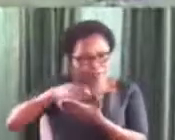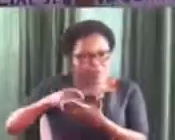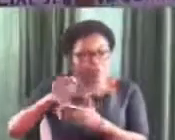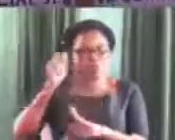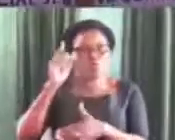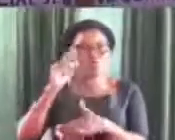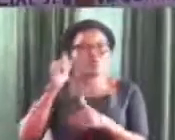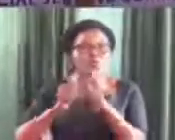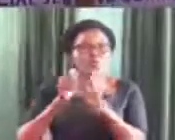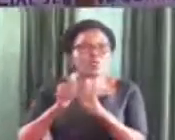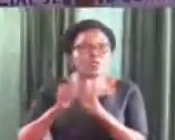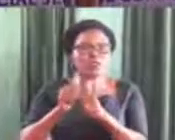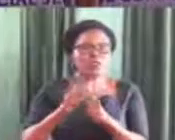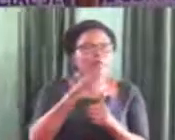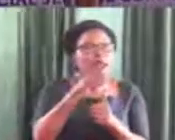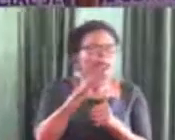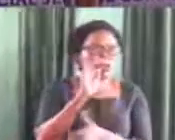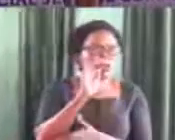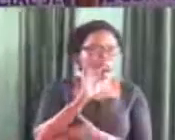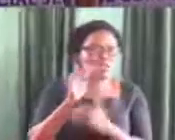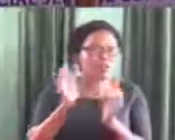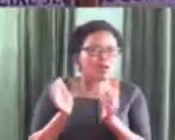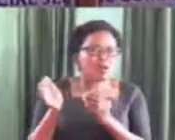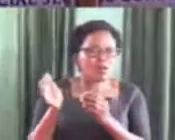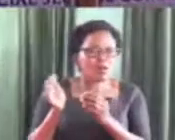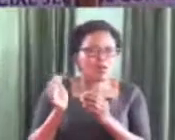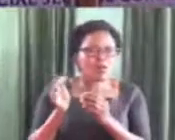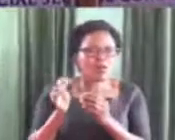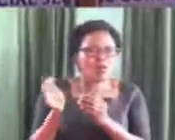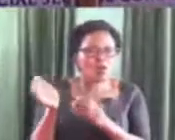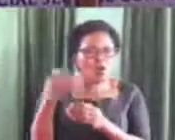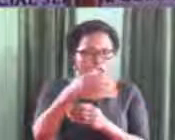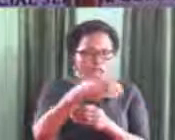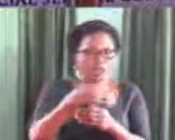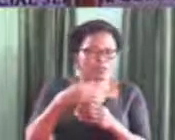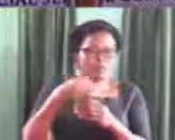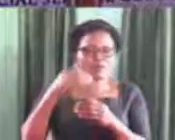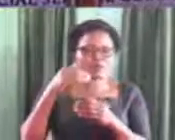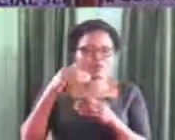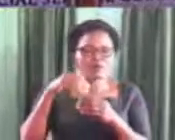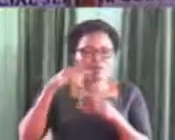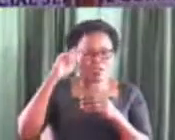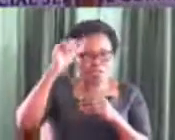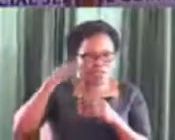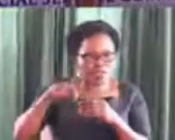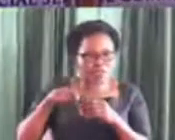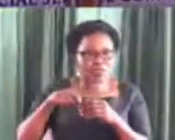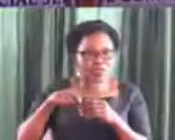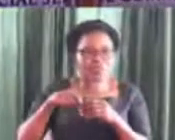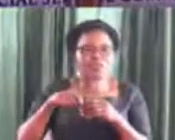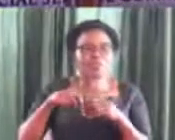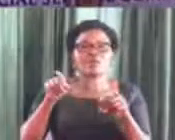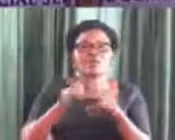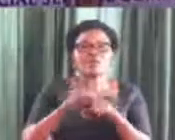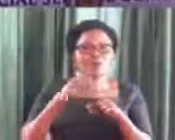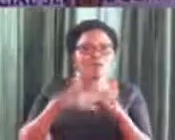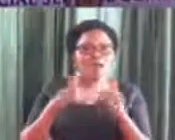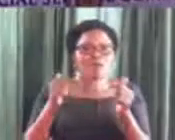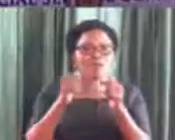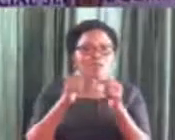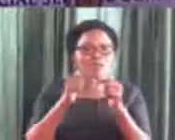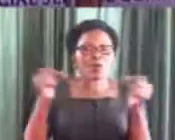Collective in being unanimous together, and there's also dissenting judgment, and there's also